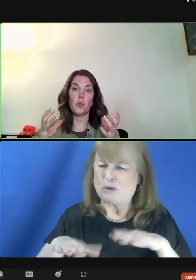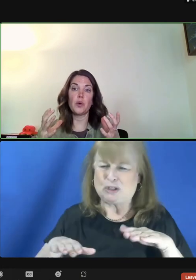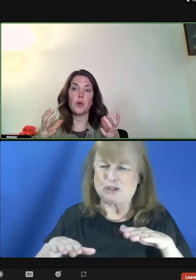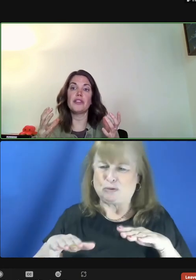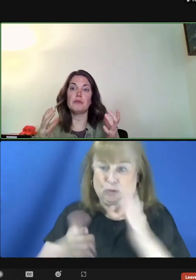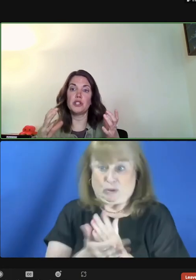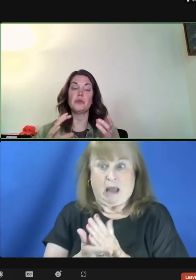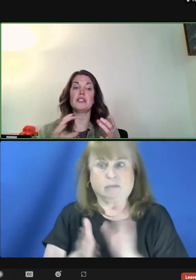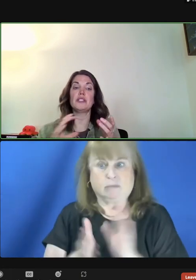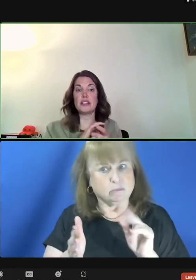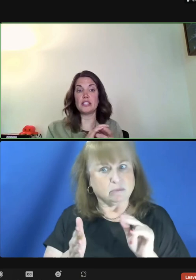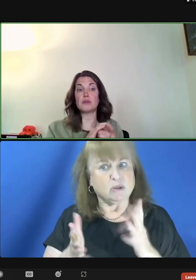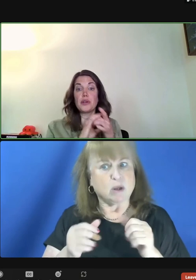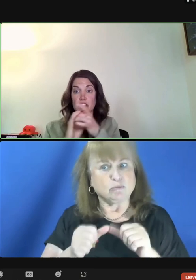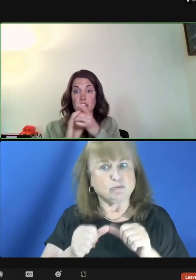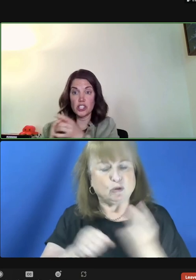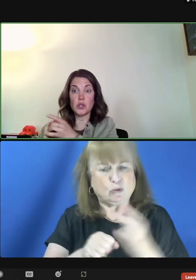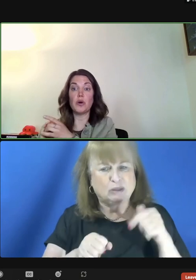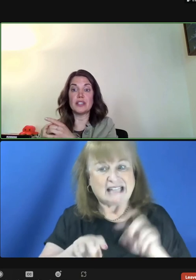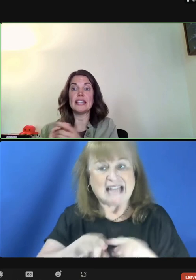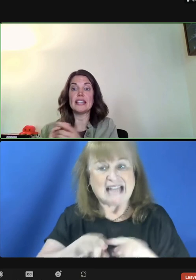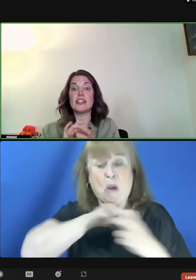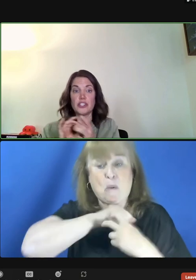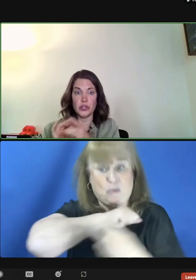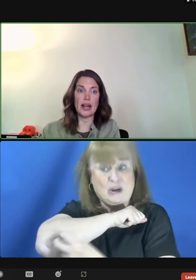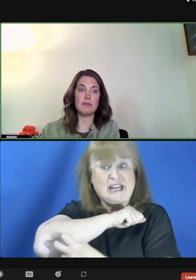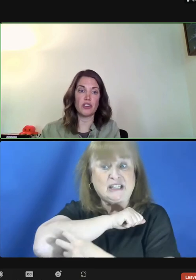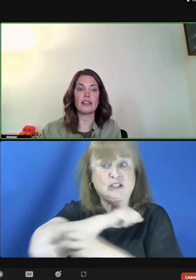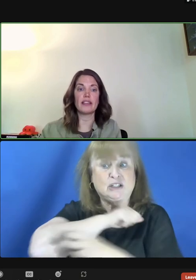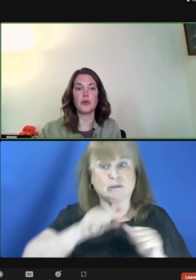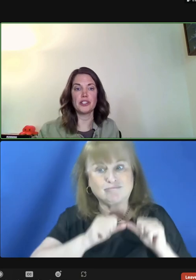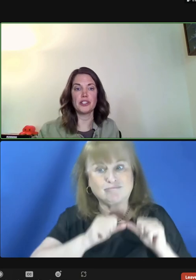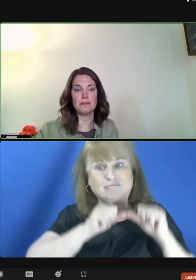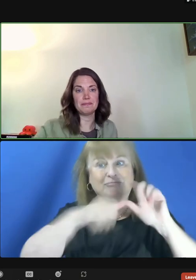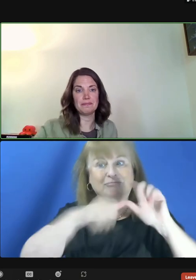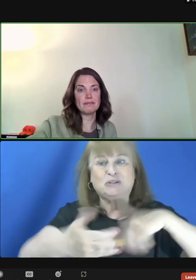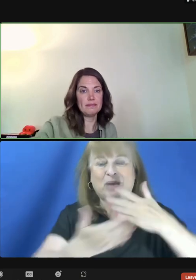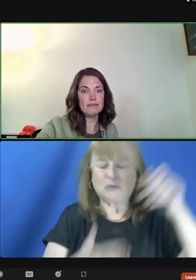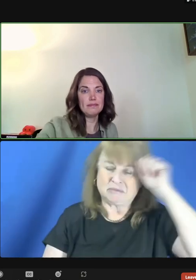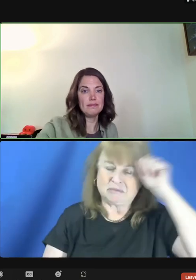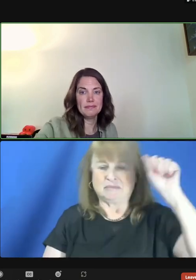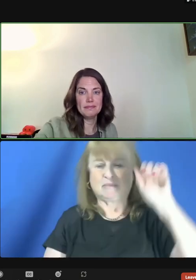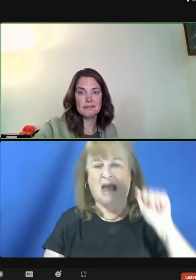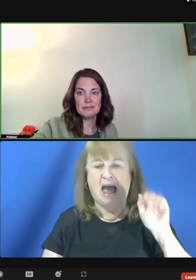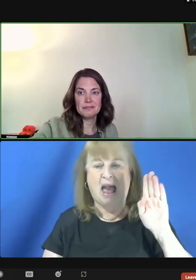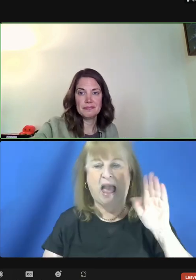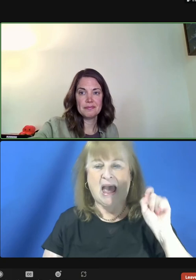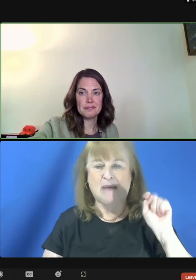end up. We want them to use this as a bridge to hopefully get to abstract language.